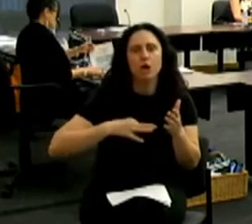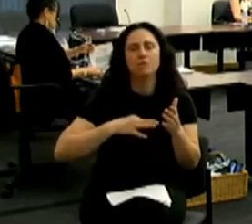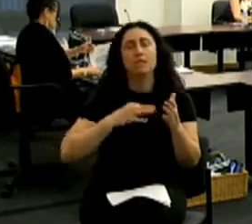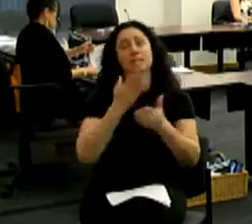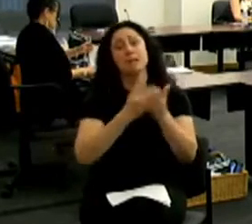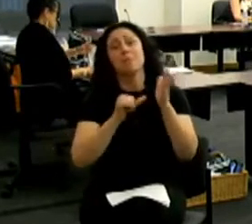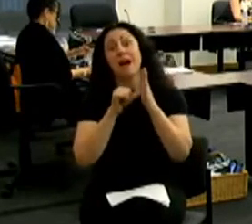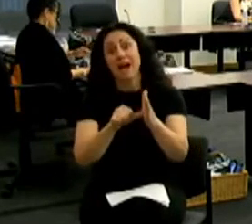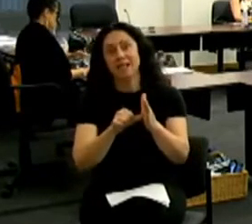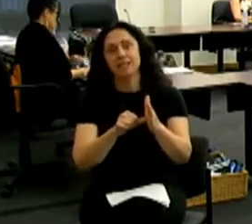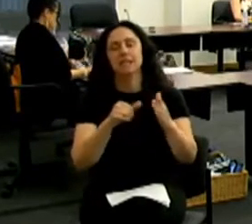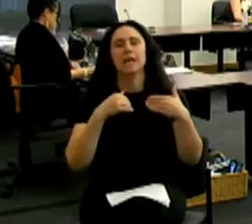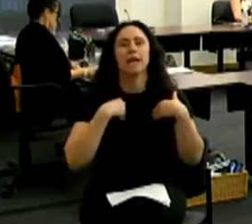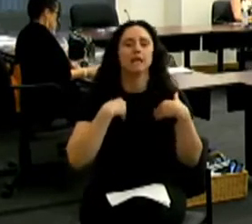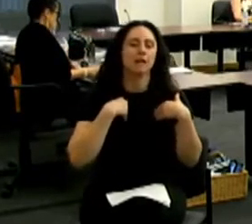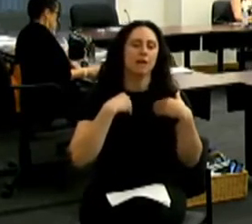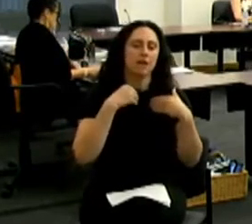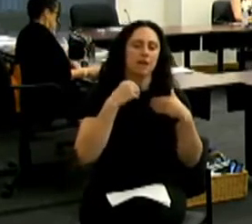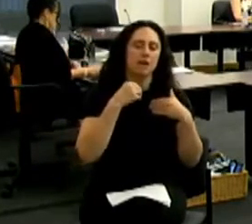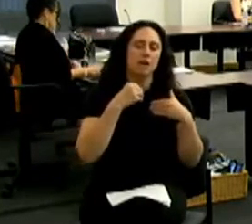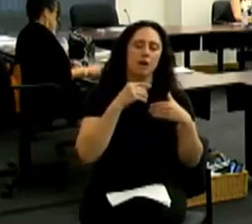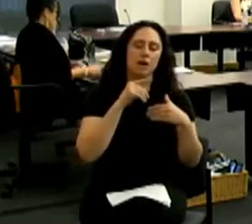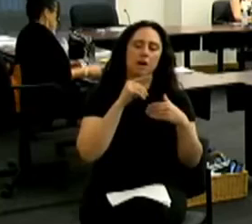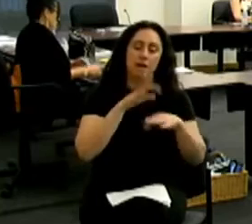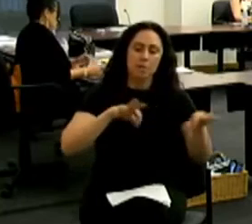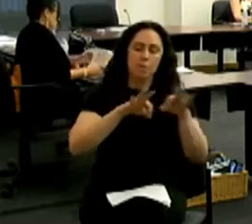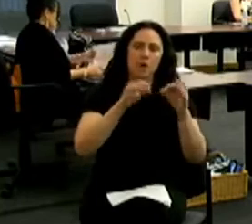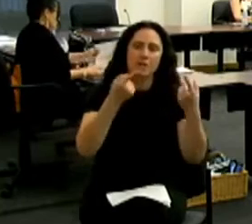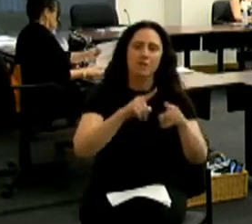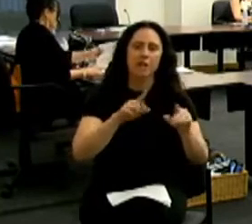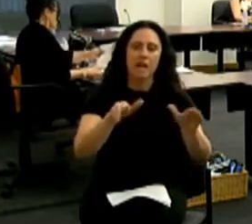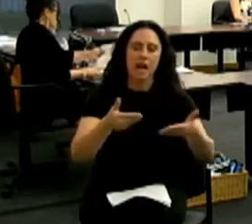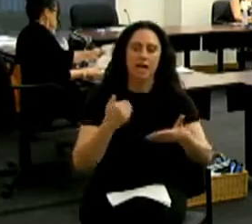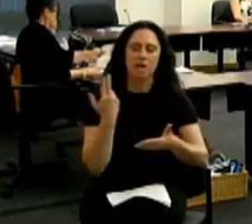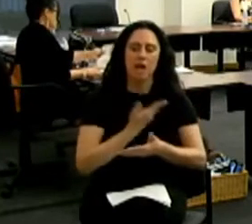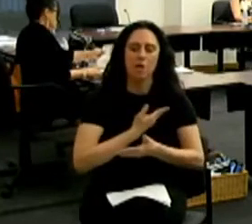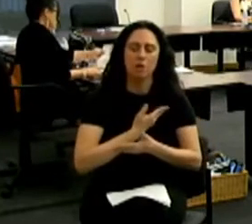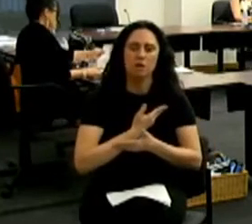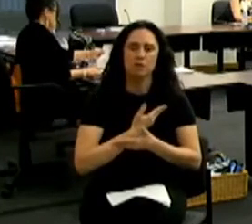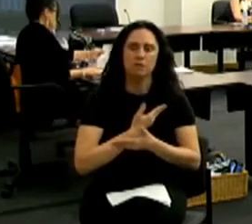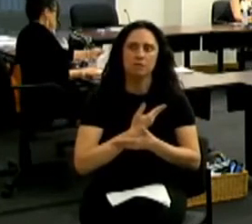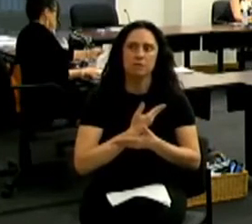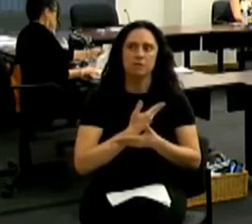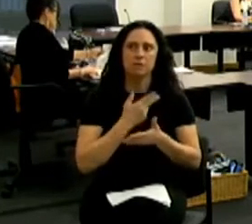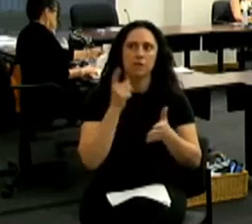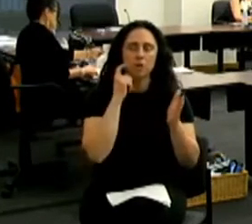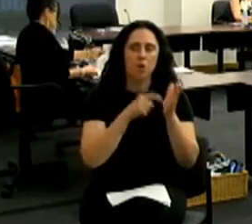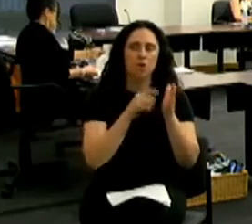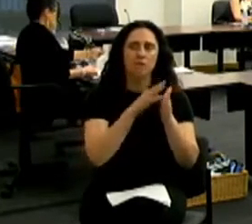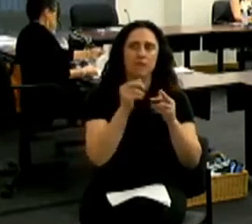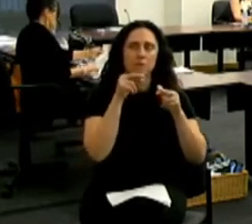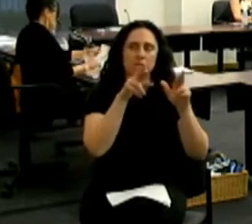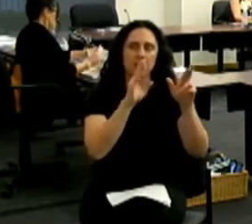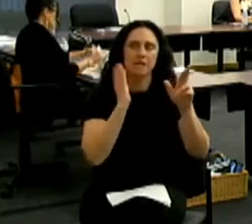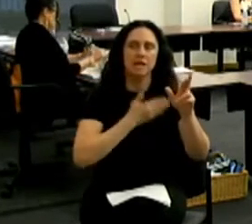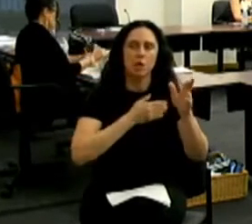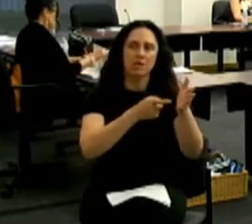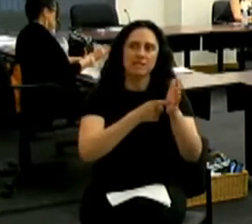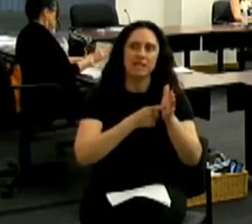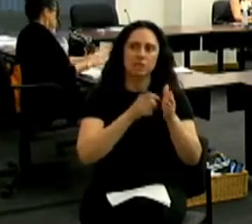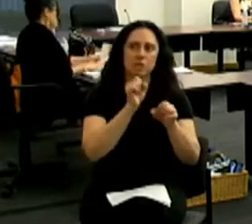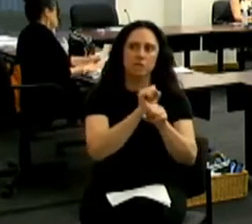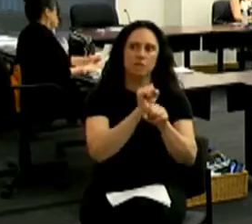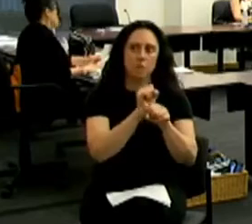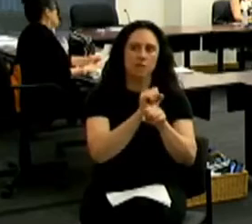fun, we had a notable event. We hired our noticed and respected our essential employees, those